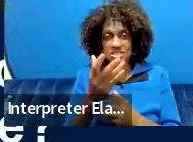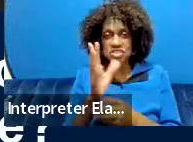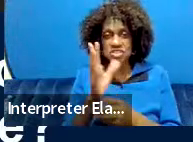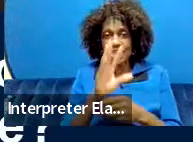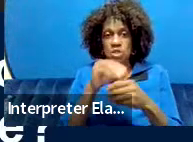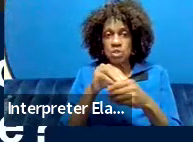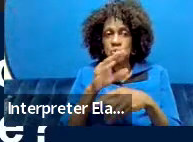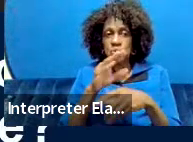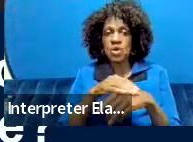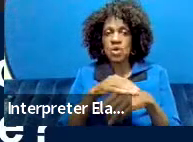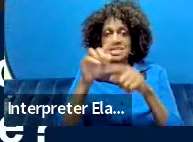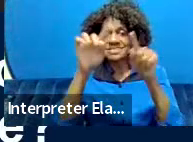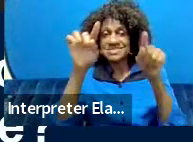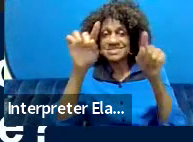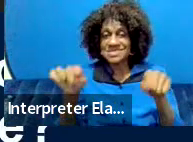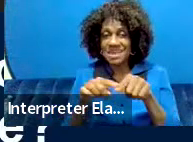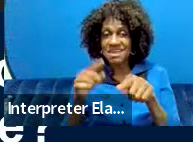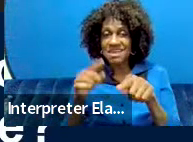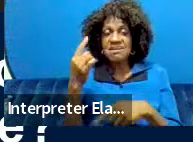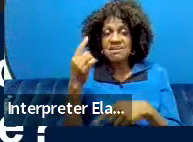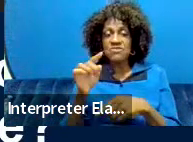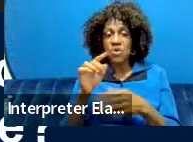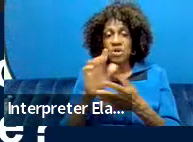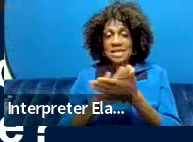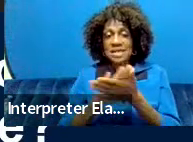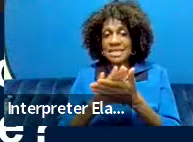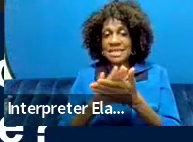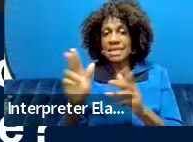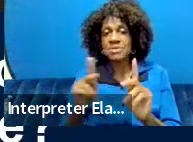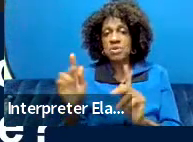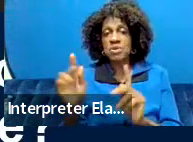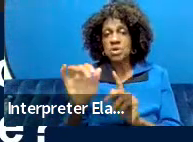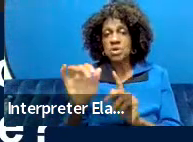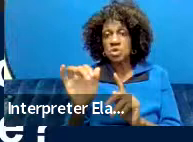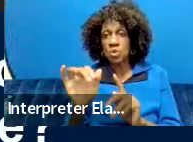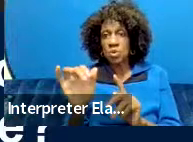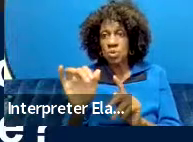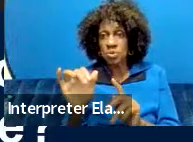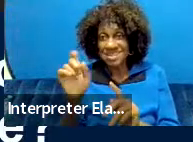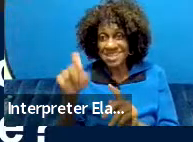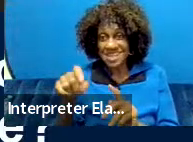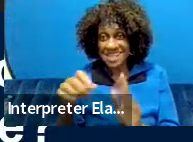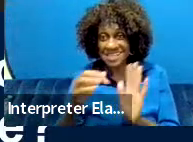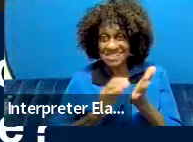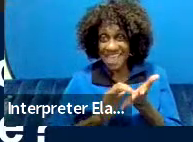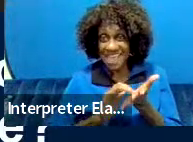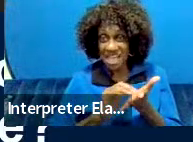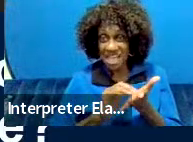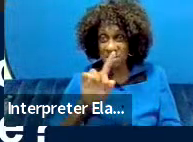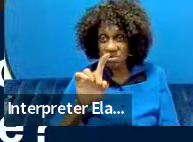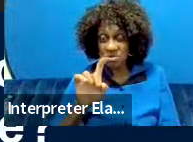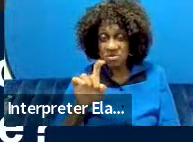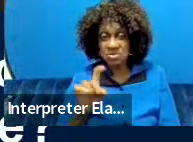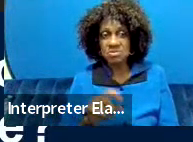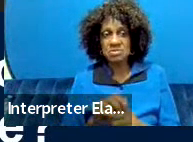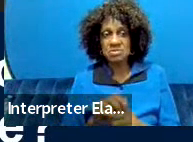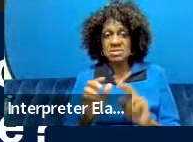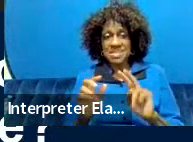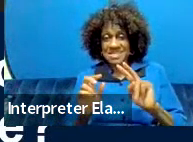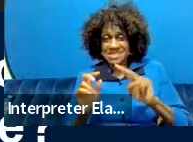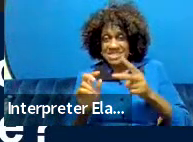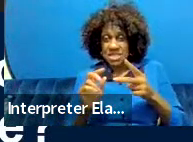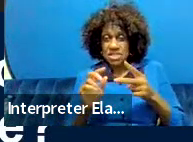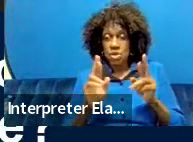included on a sign for custodial staff also be tactile? Secondary room numbers